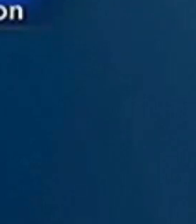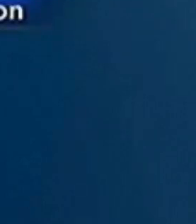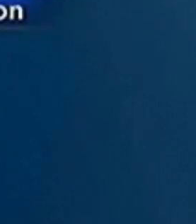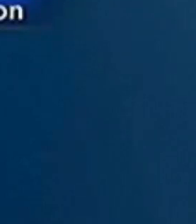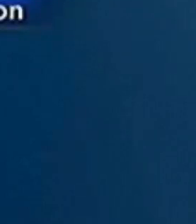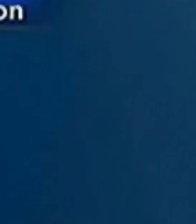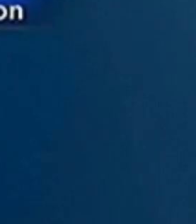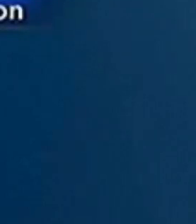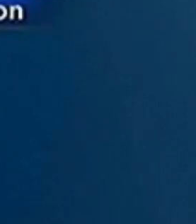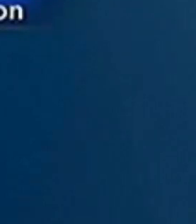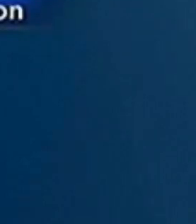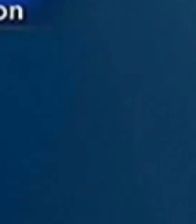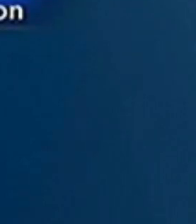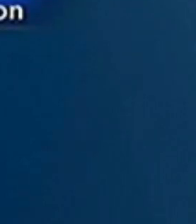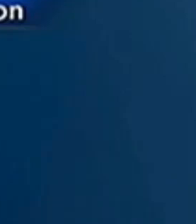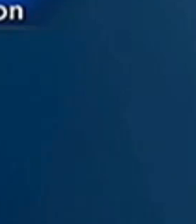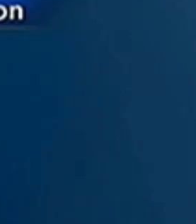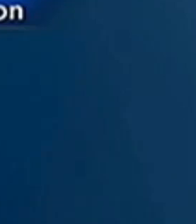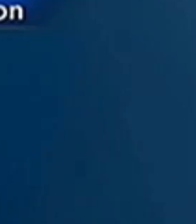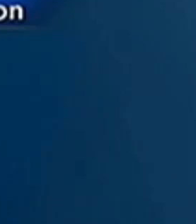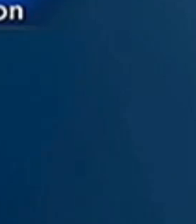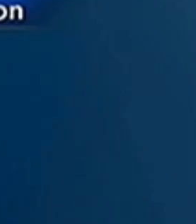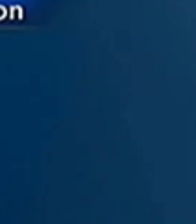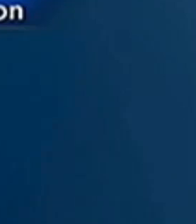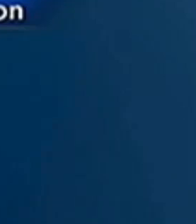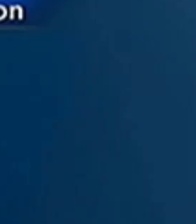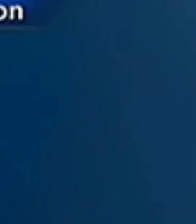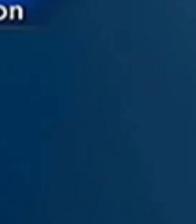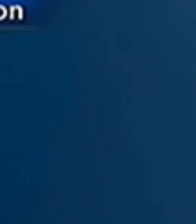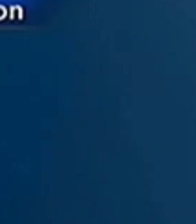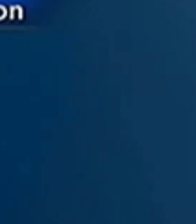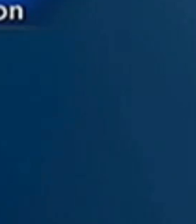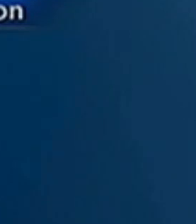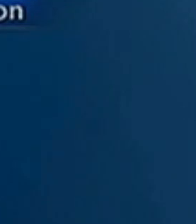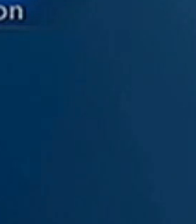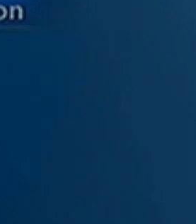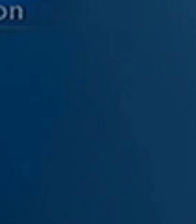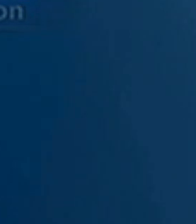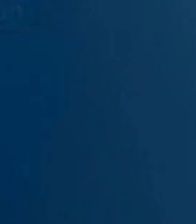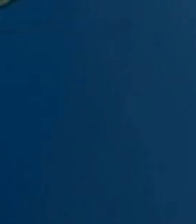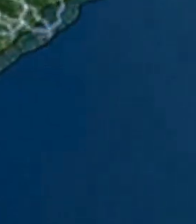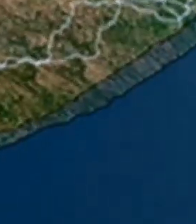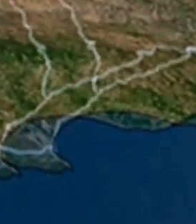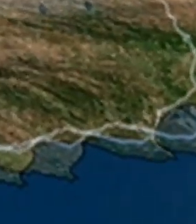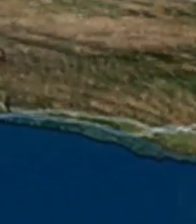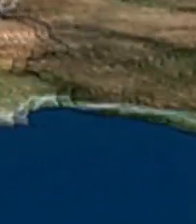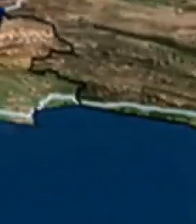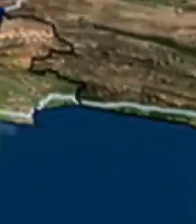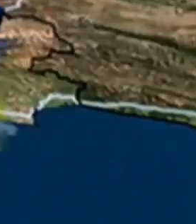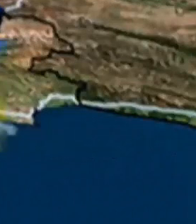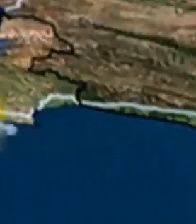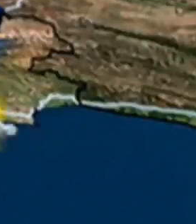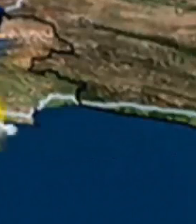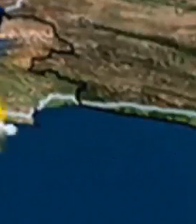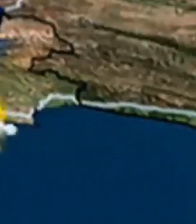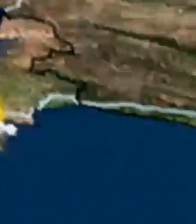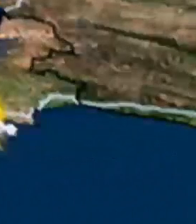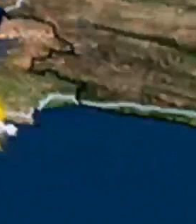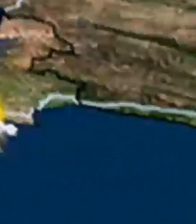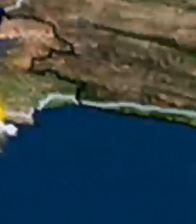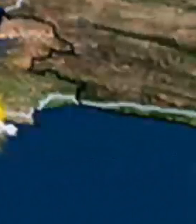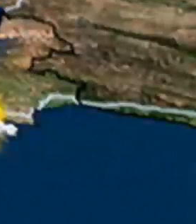go a fiša ka dikarolong tšele tša ka Bokomane wena le go ka Qonce East London la ka Moswane go fodile go fitlha bjalo ka Makhanda Grata ke 23